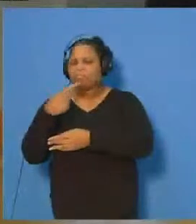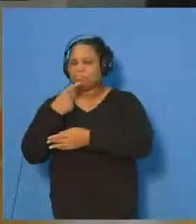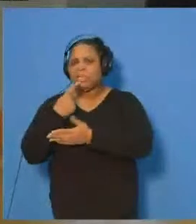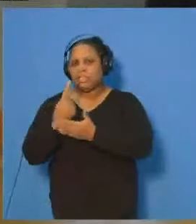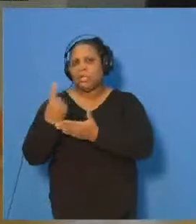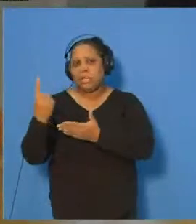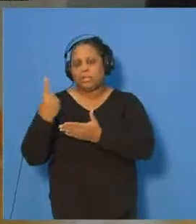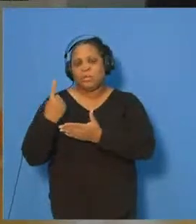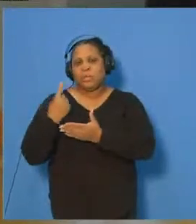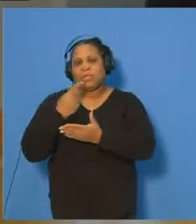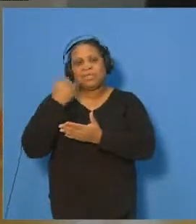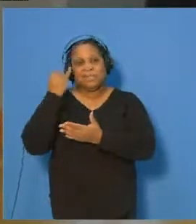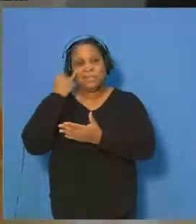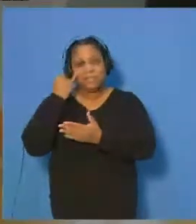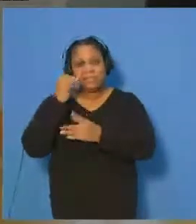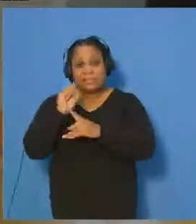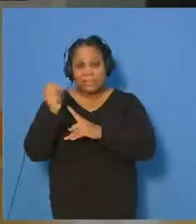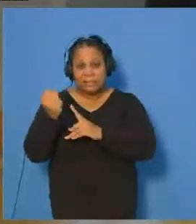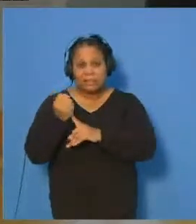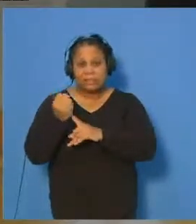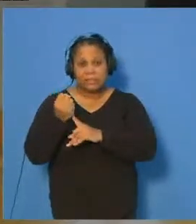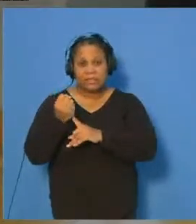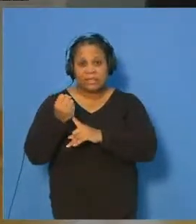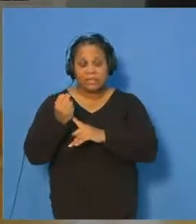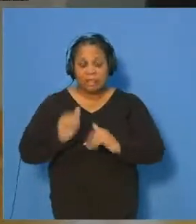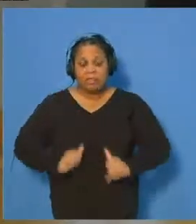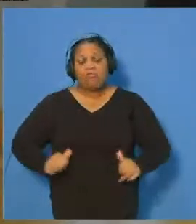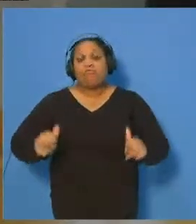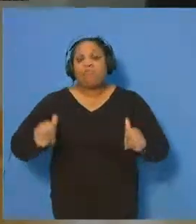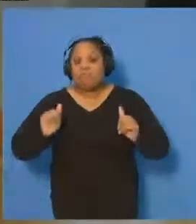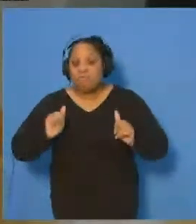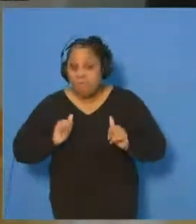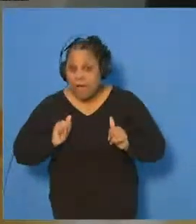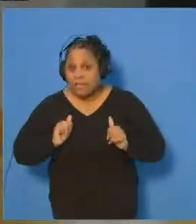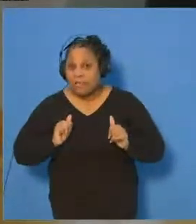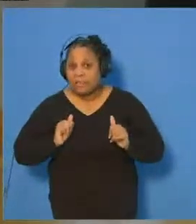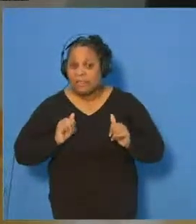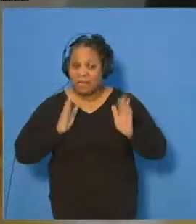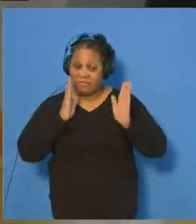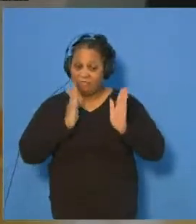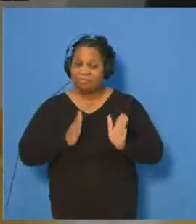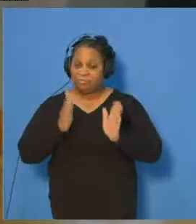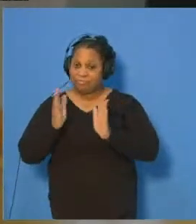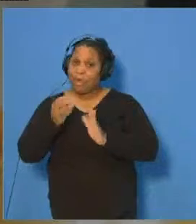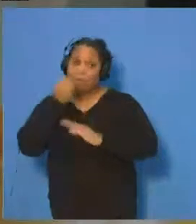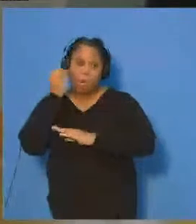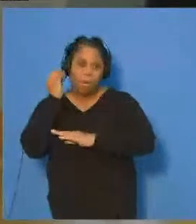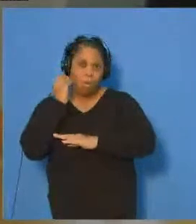if there's a circumstance where a resident of a particular home tests